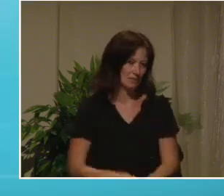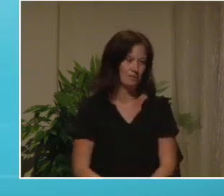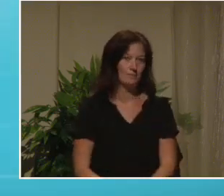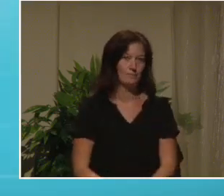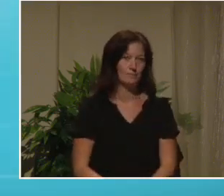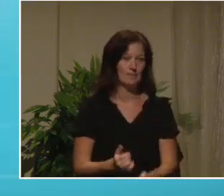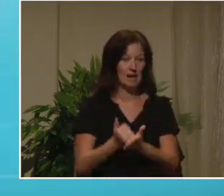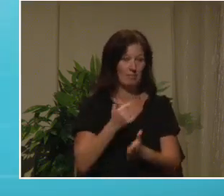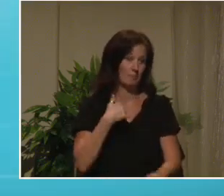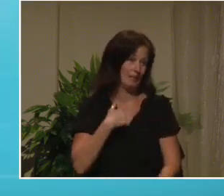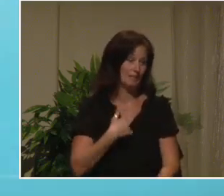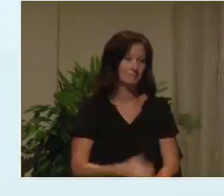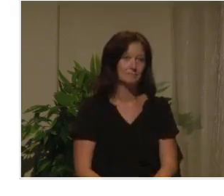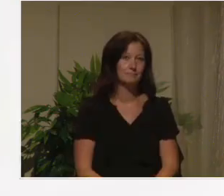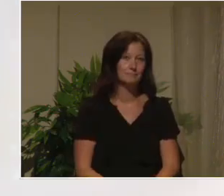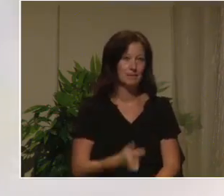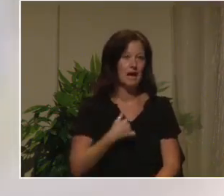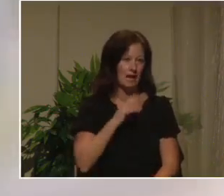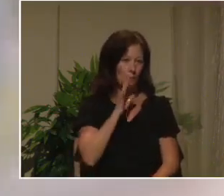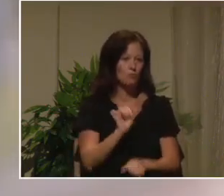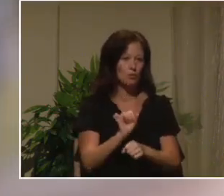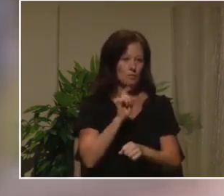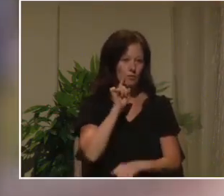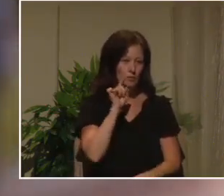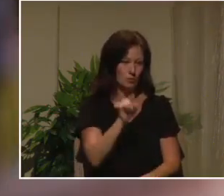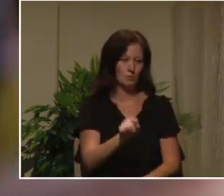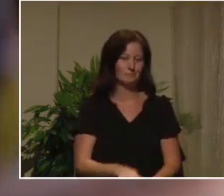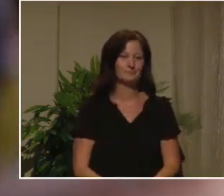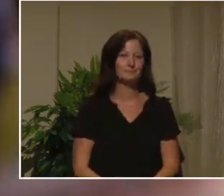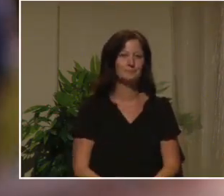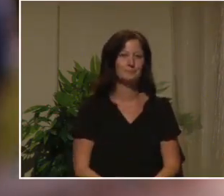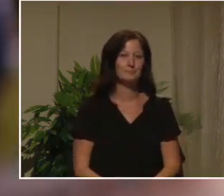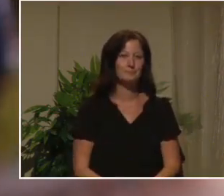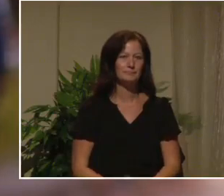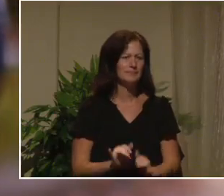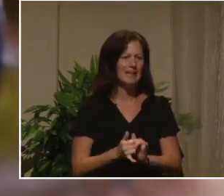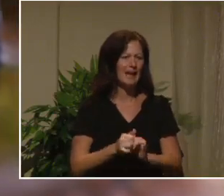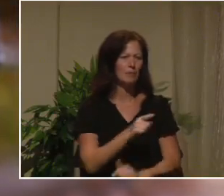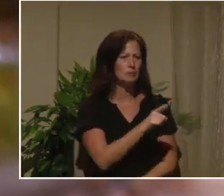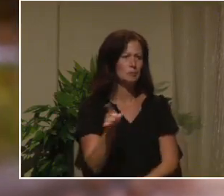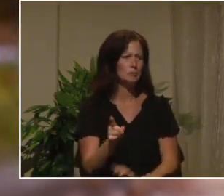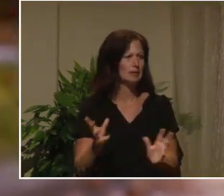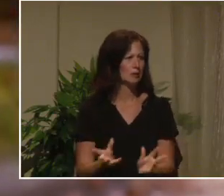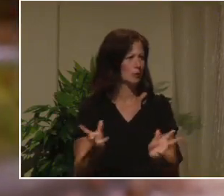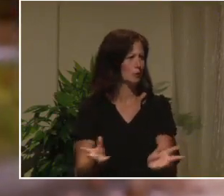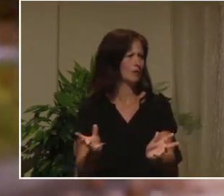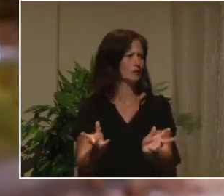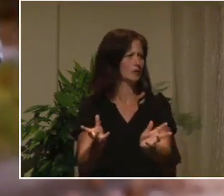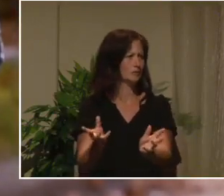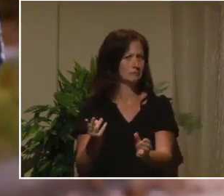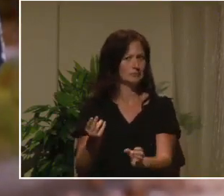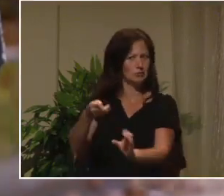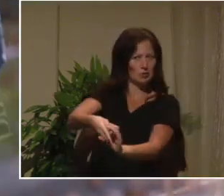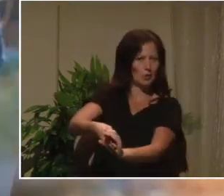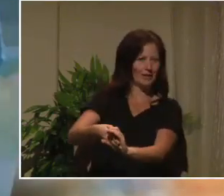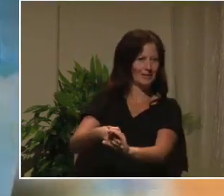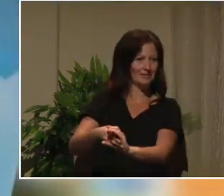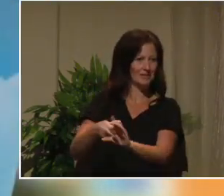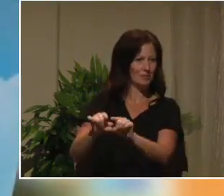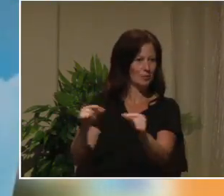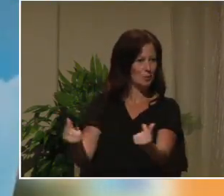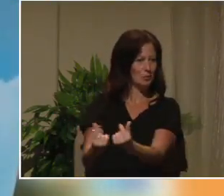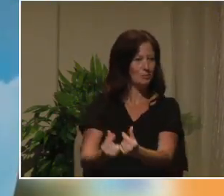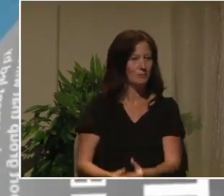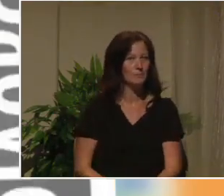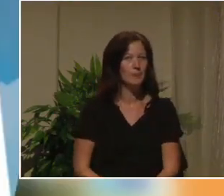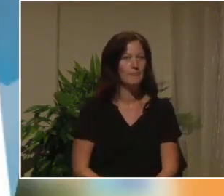learned to forgive at Divorce Care. So how can you encourage your friend or family member to join a divorce care group? Give